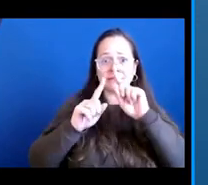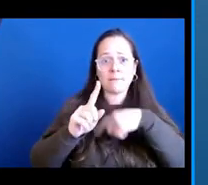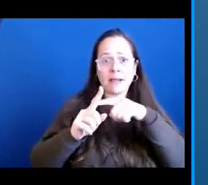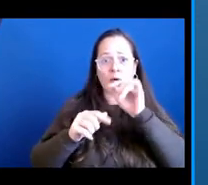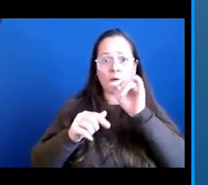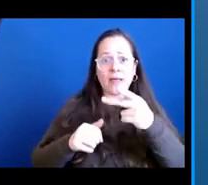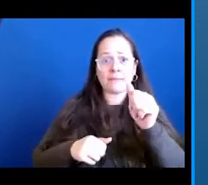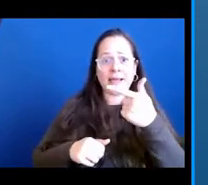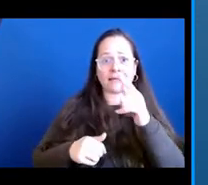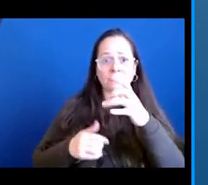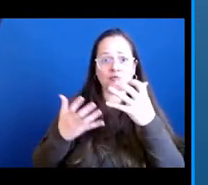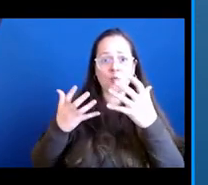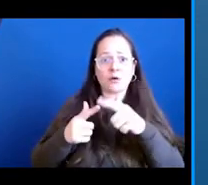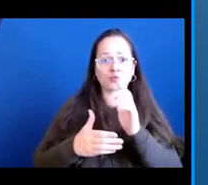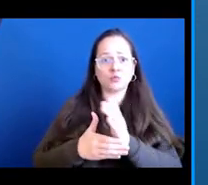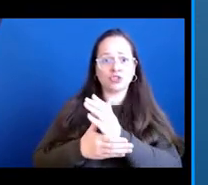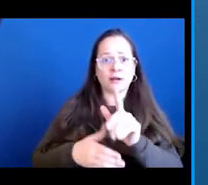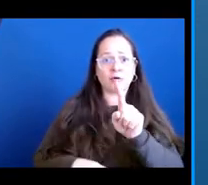share